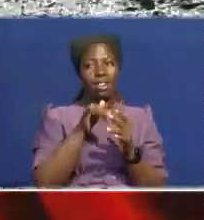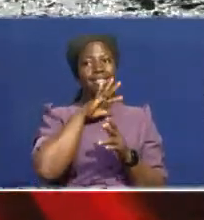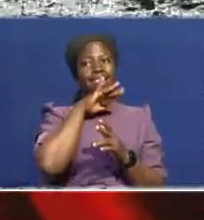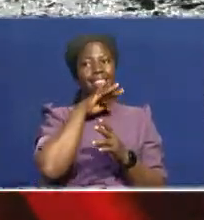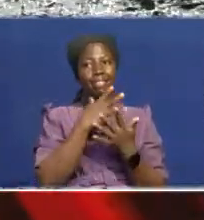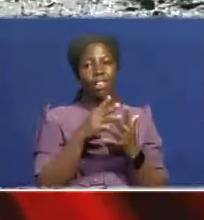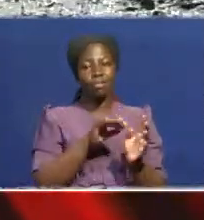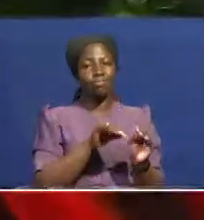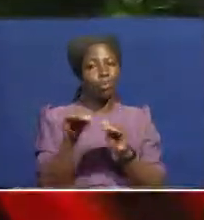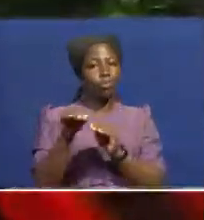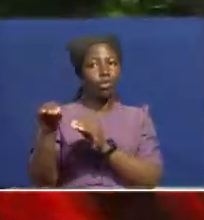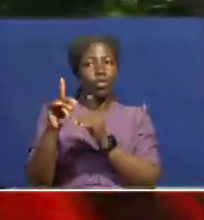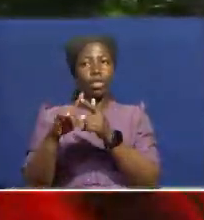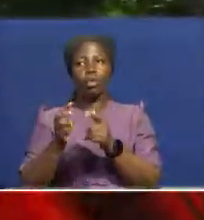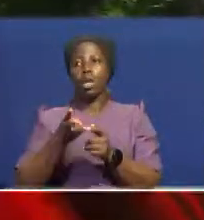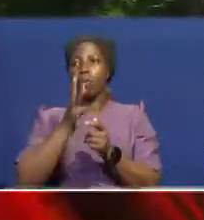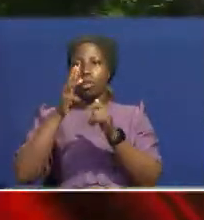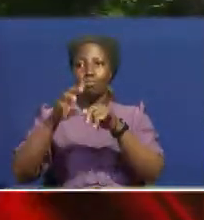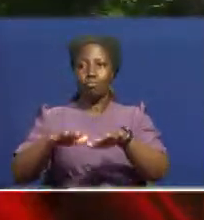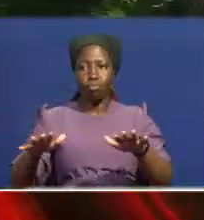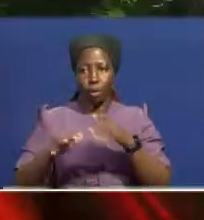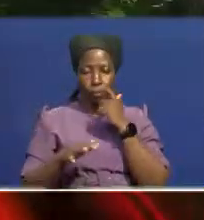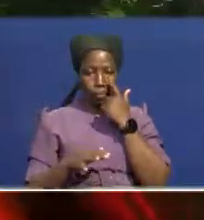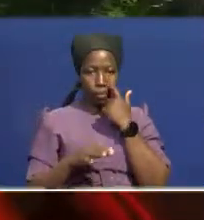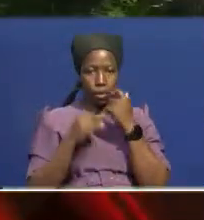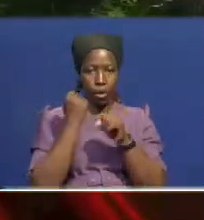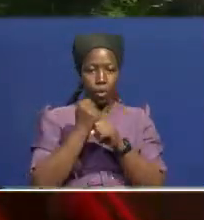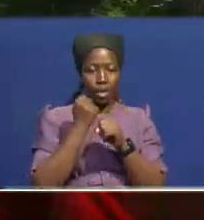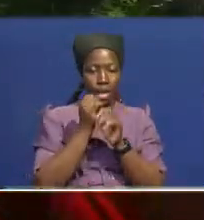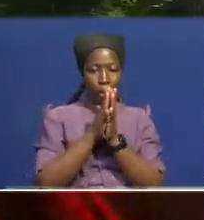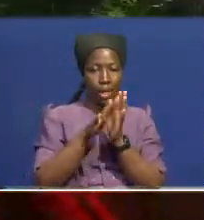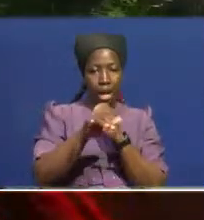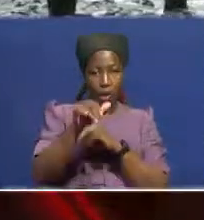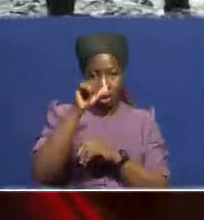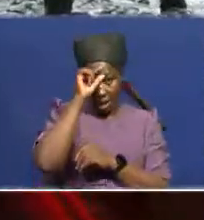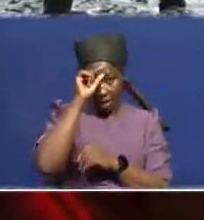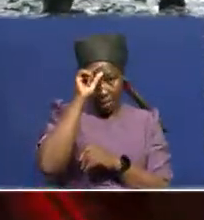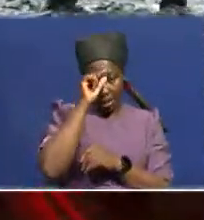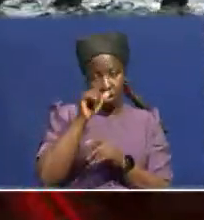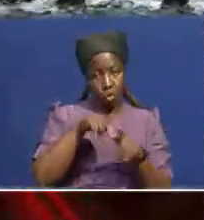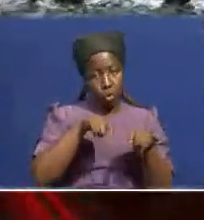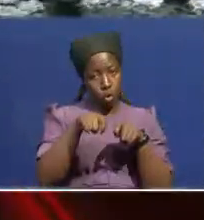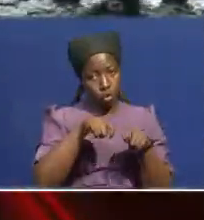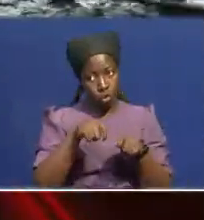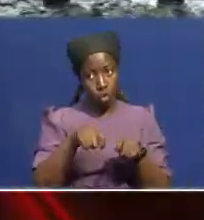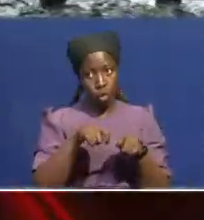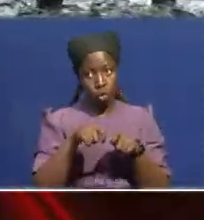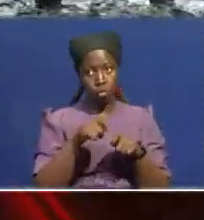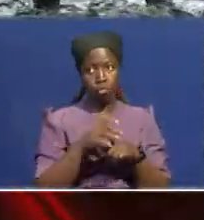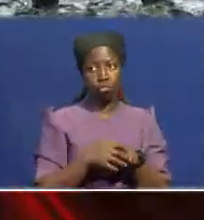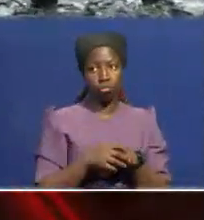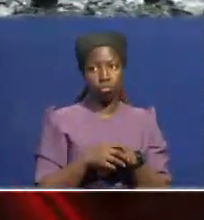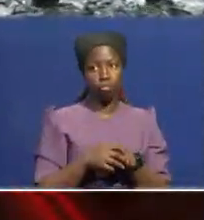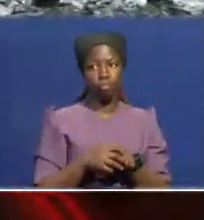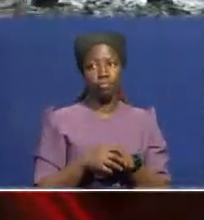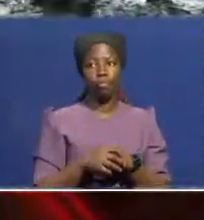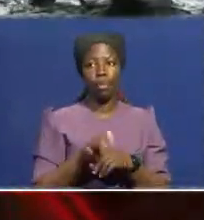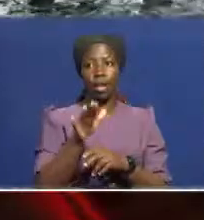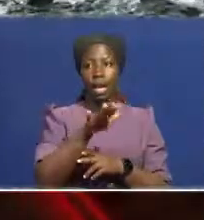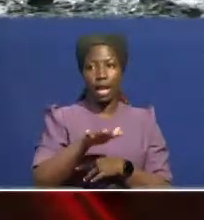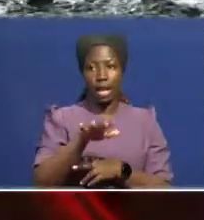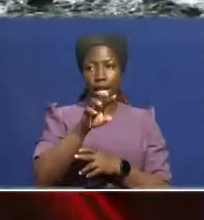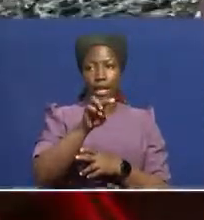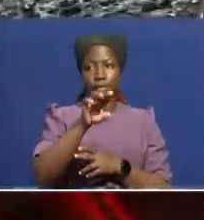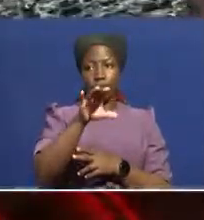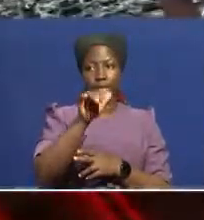efforts by the Nakuru County government to control the situation by establishing drainage systems in the estates, the area